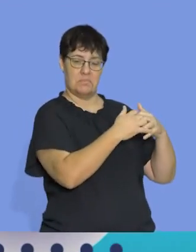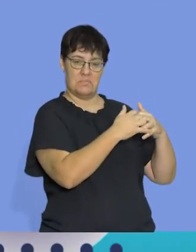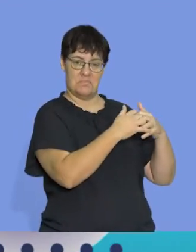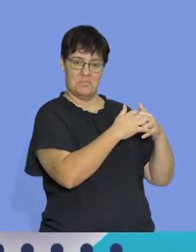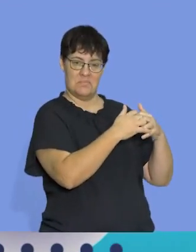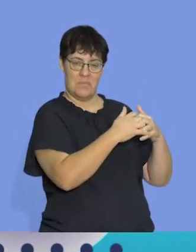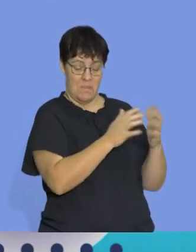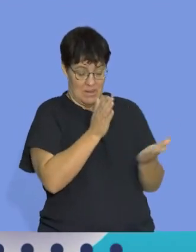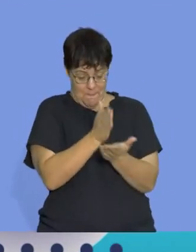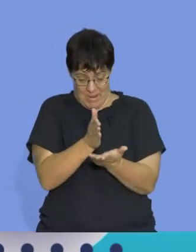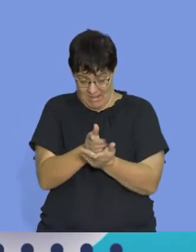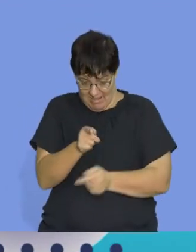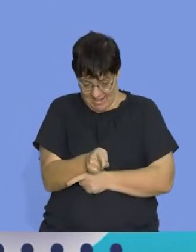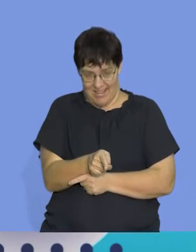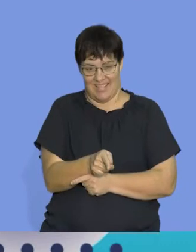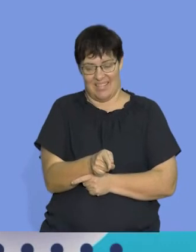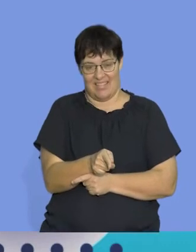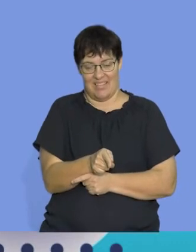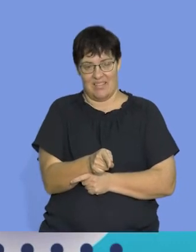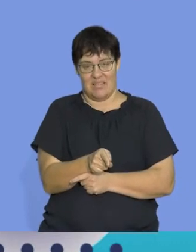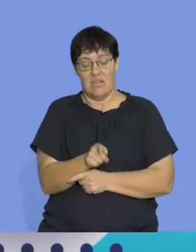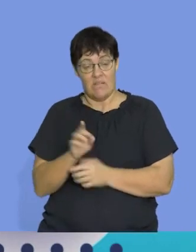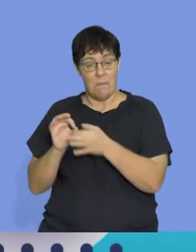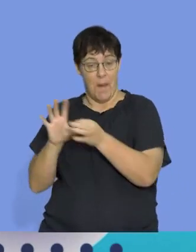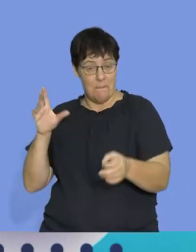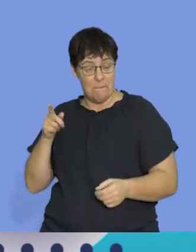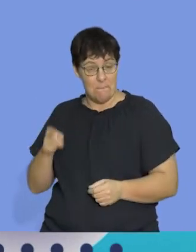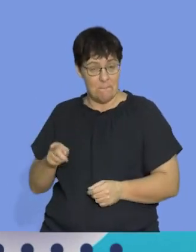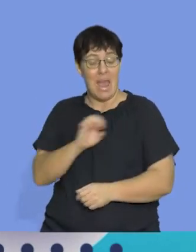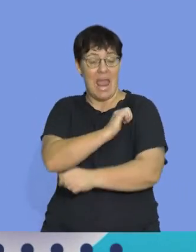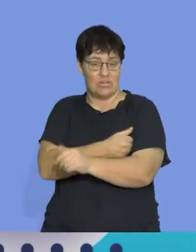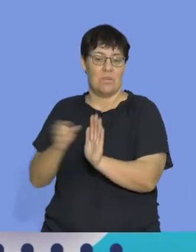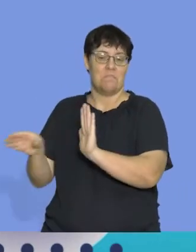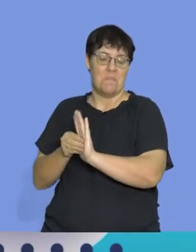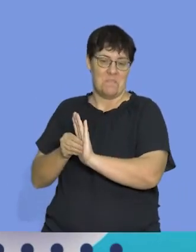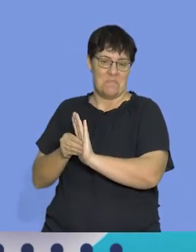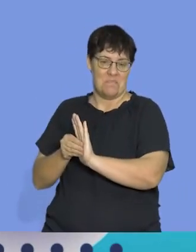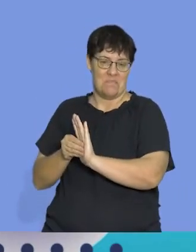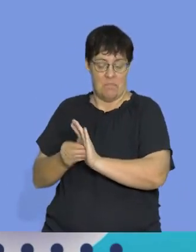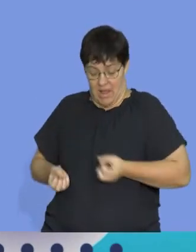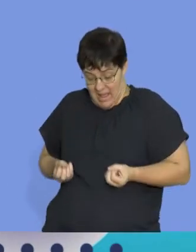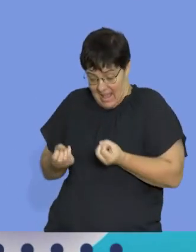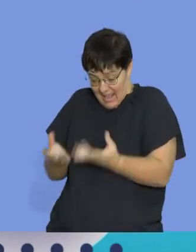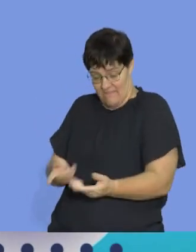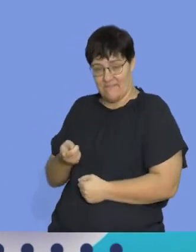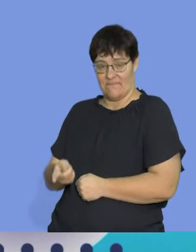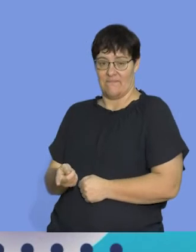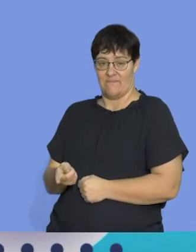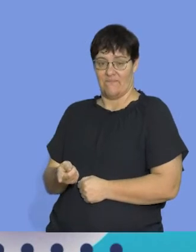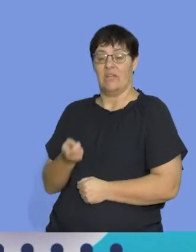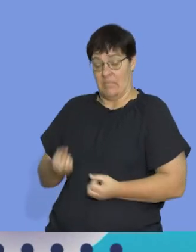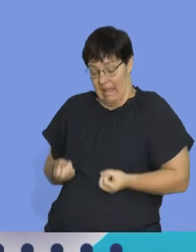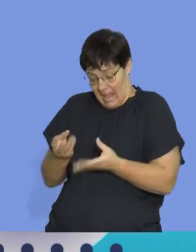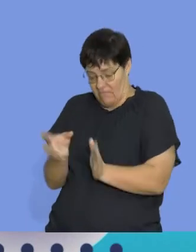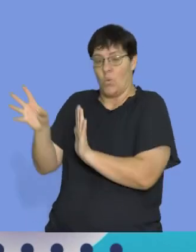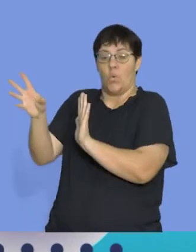formed. And remember, when we break bonds, energy is absorbed. So we may supply energy from external energy, in the form